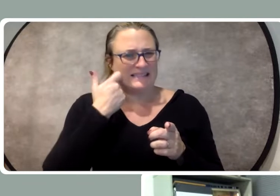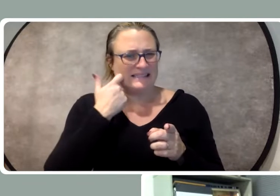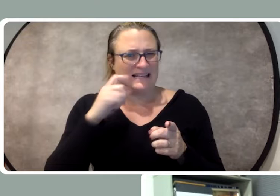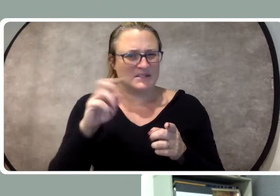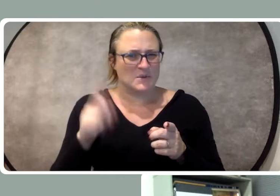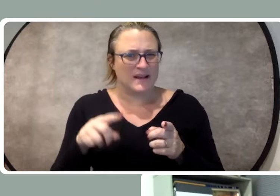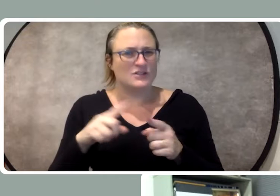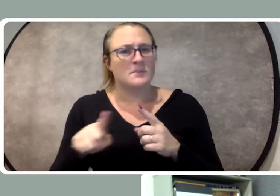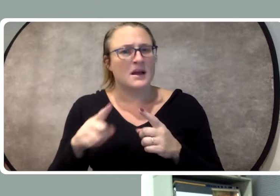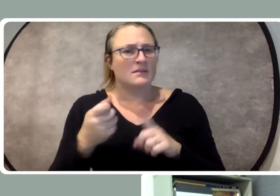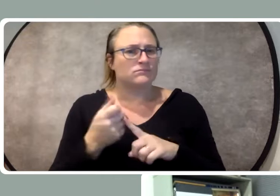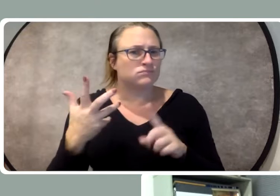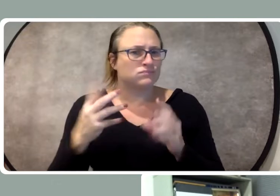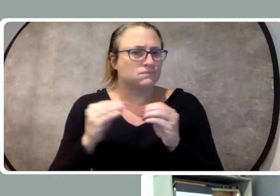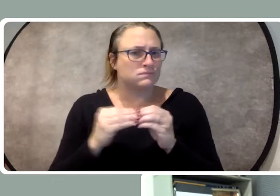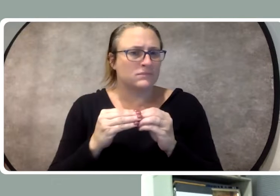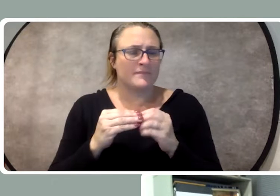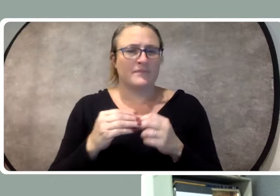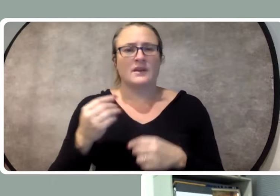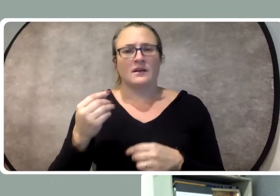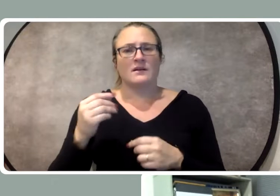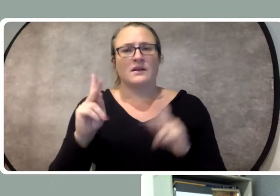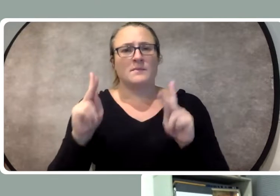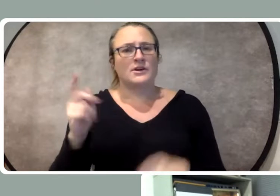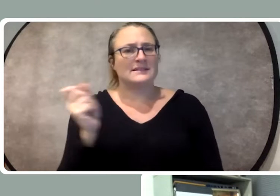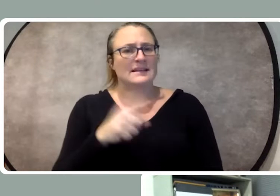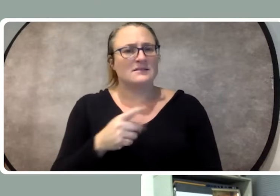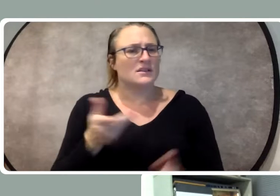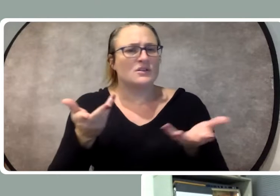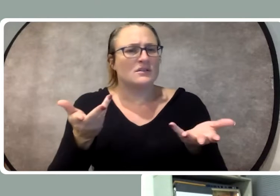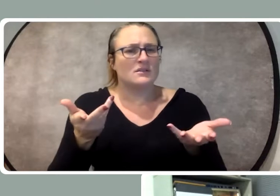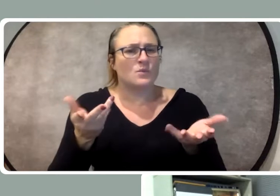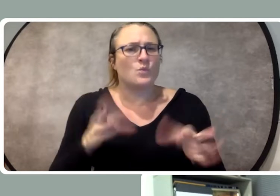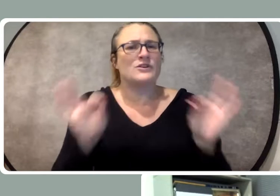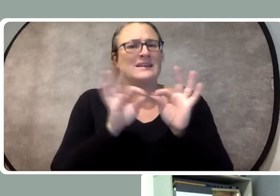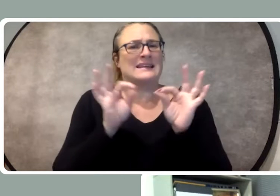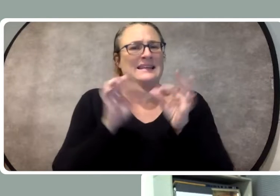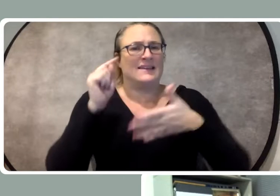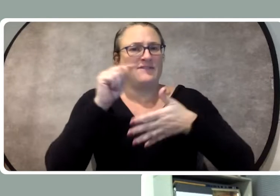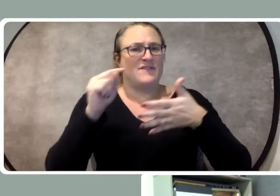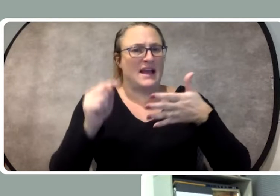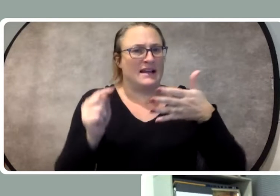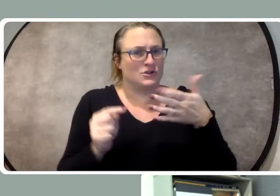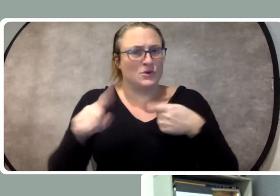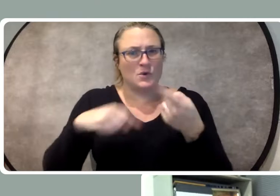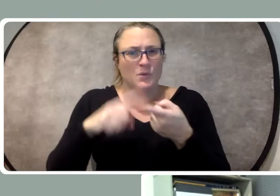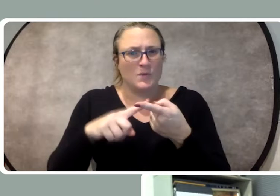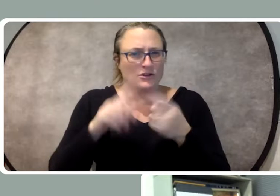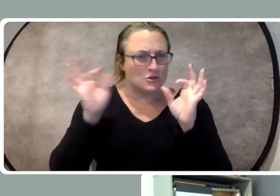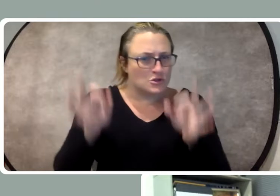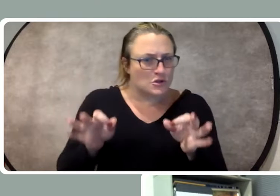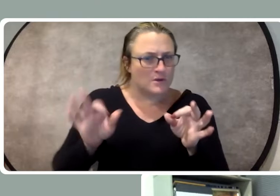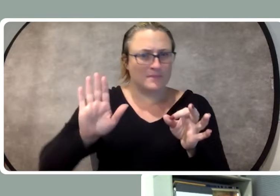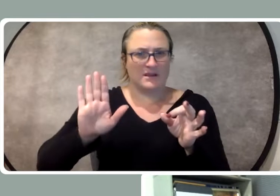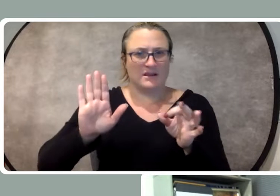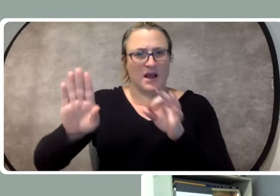question. One of our attendees is asking, what are the key factors in determining a person's